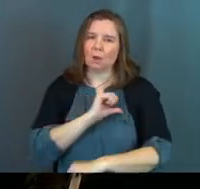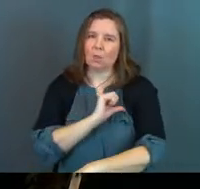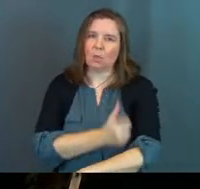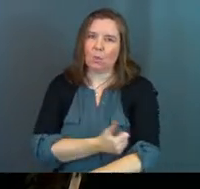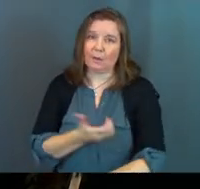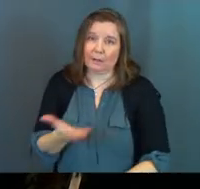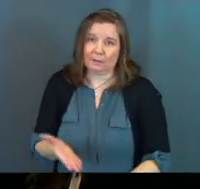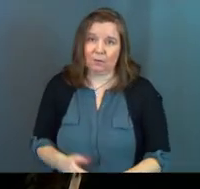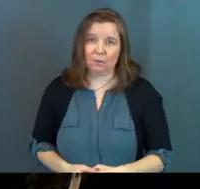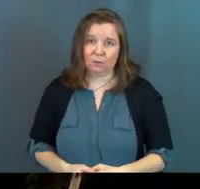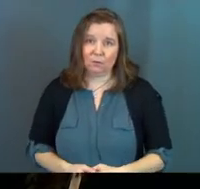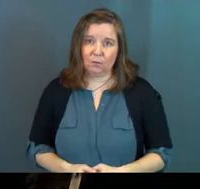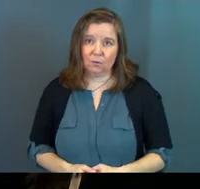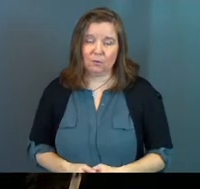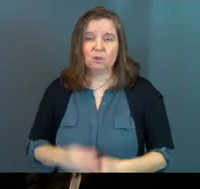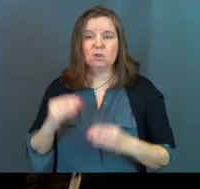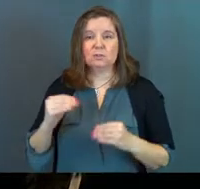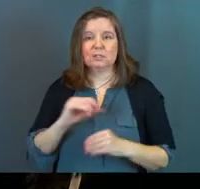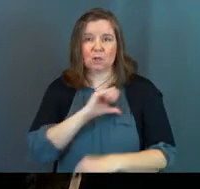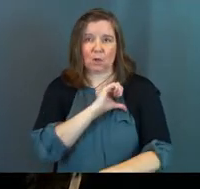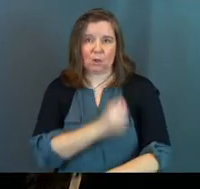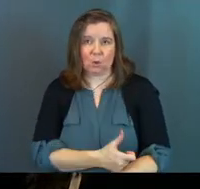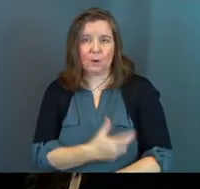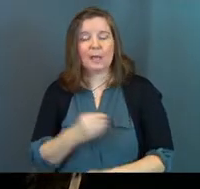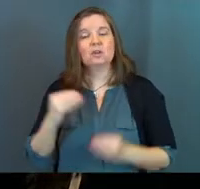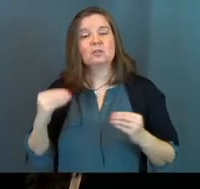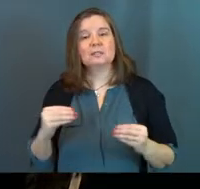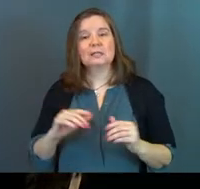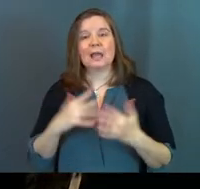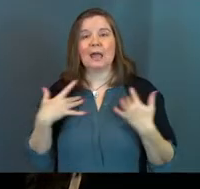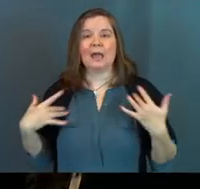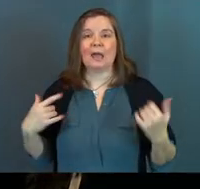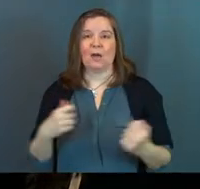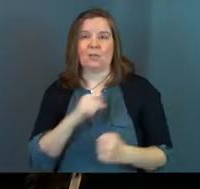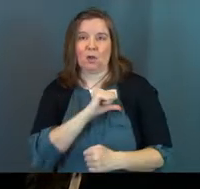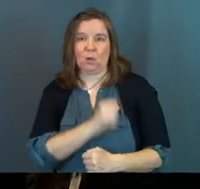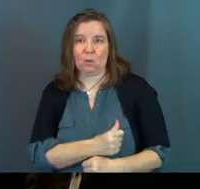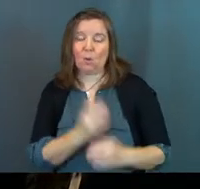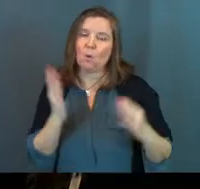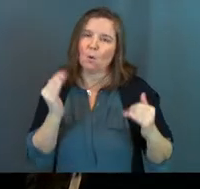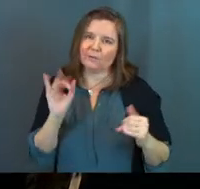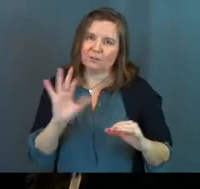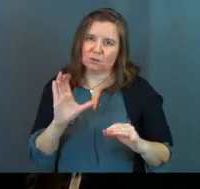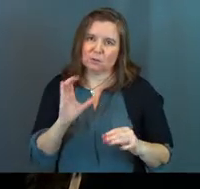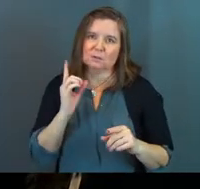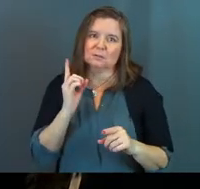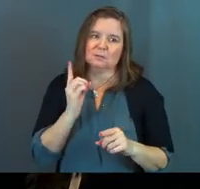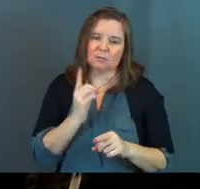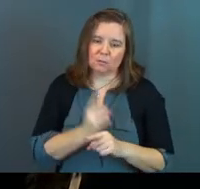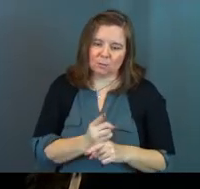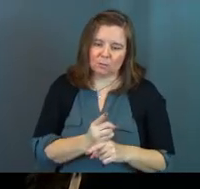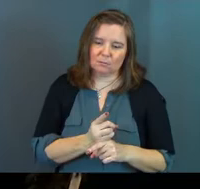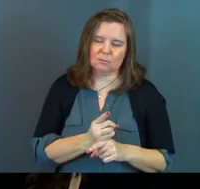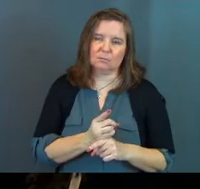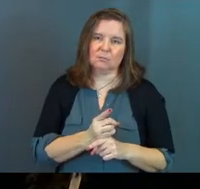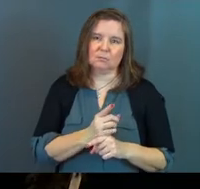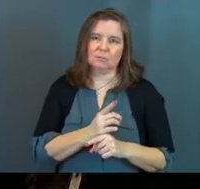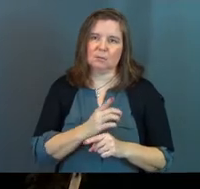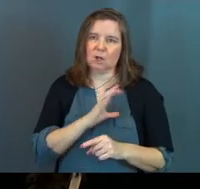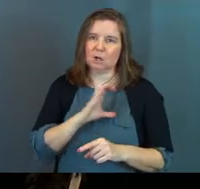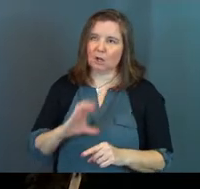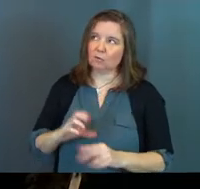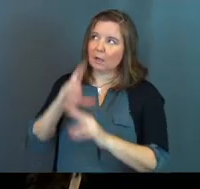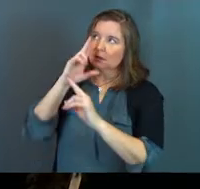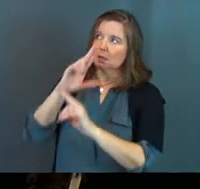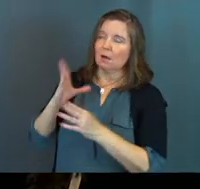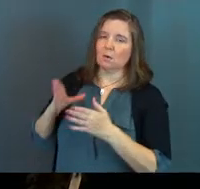authority there. You're teaching authority, and you're teaching healthy authority. Hopefully, if you do this in a Christ-honoring way,